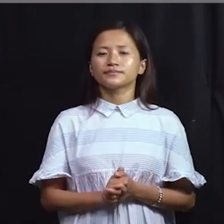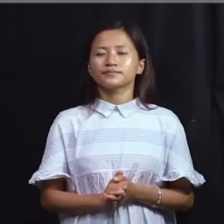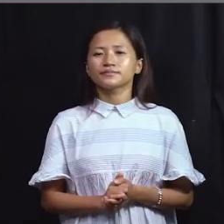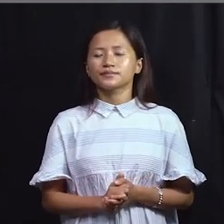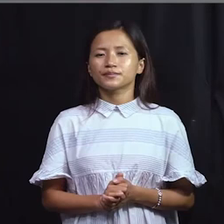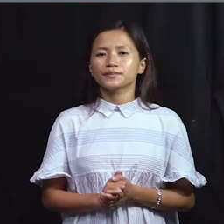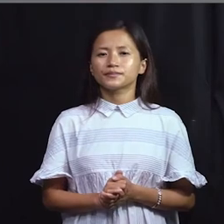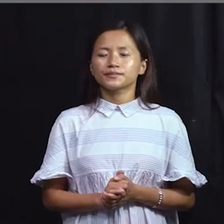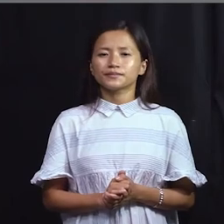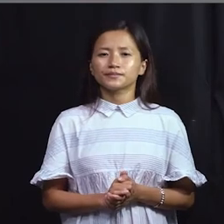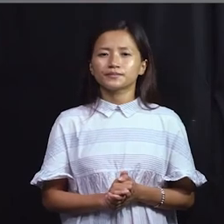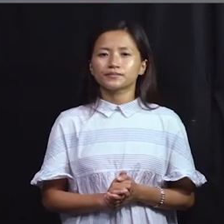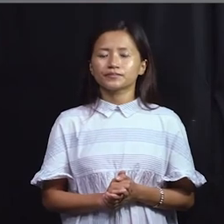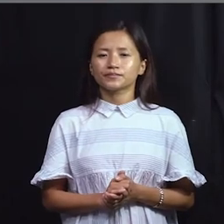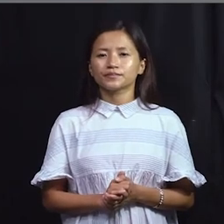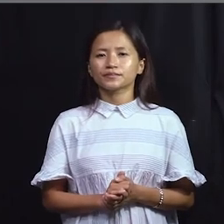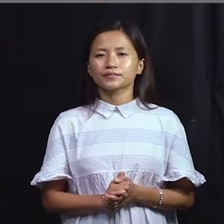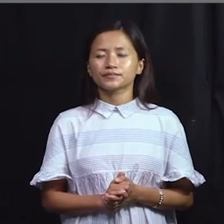call